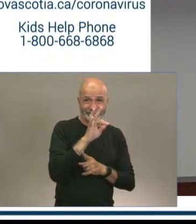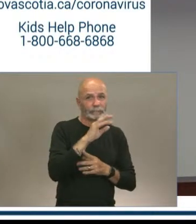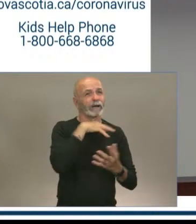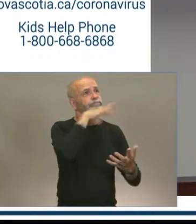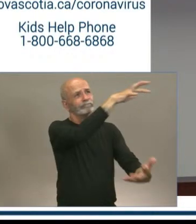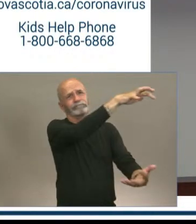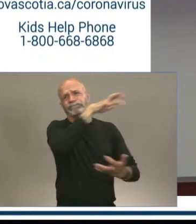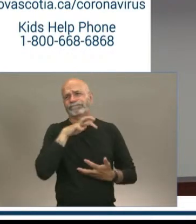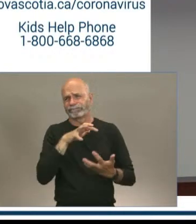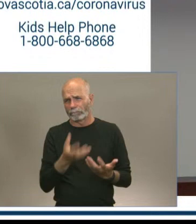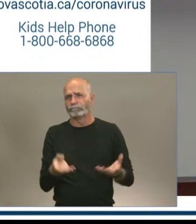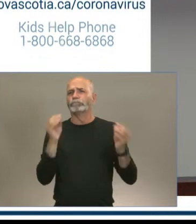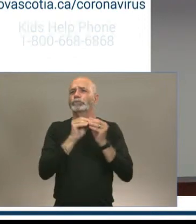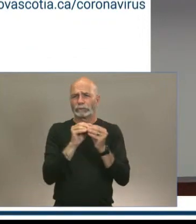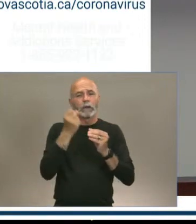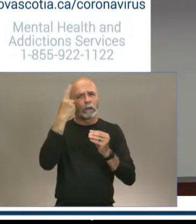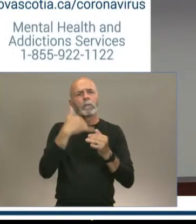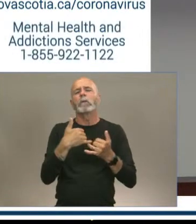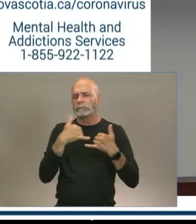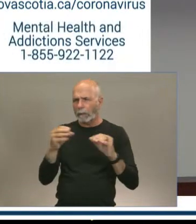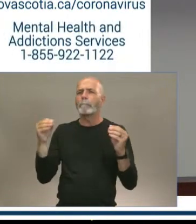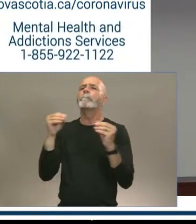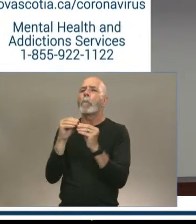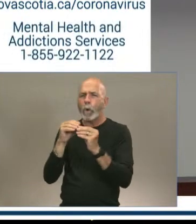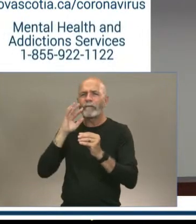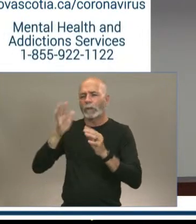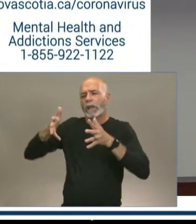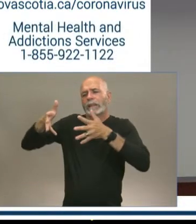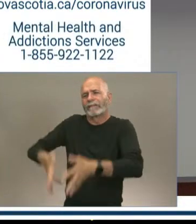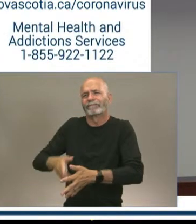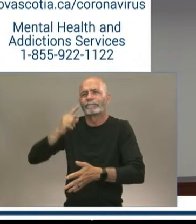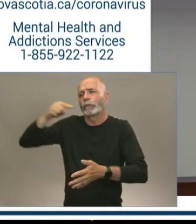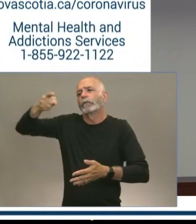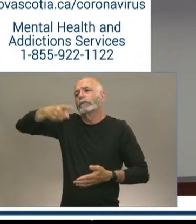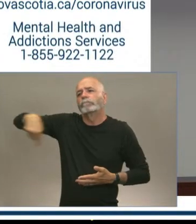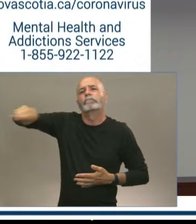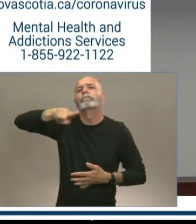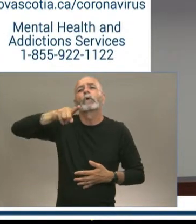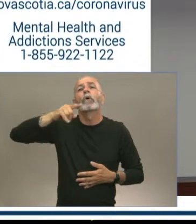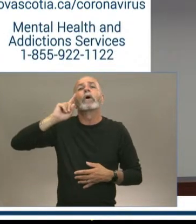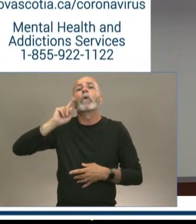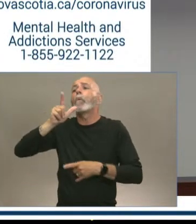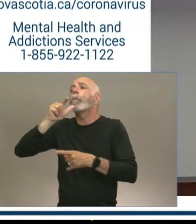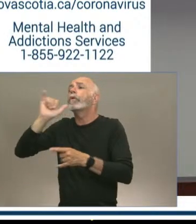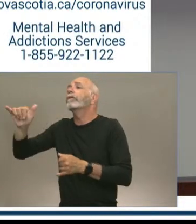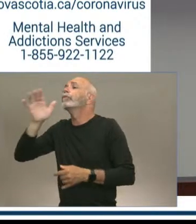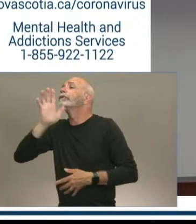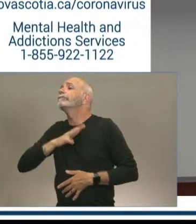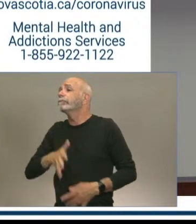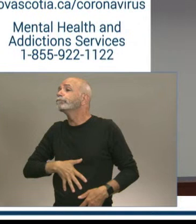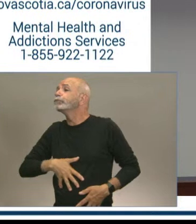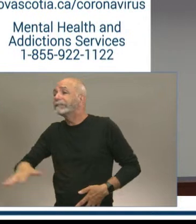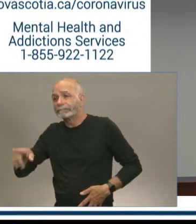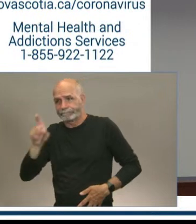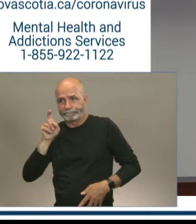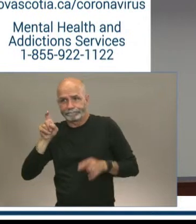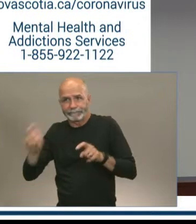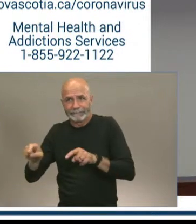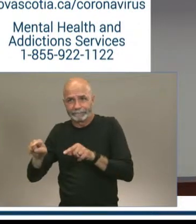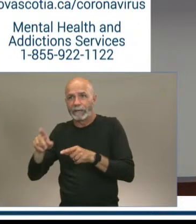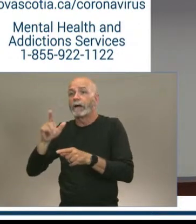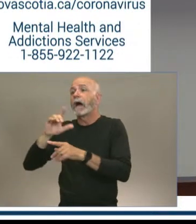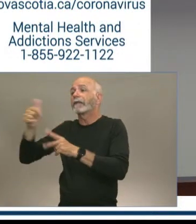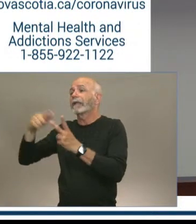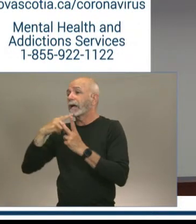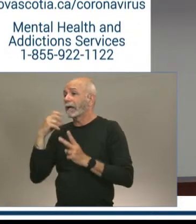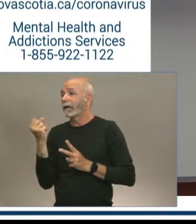lots of Pfizer around, and making sure that that is available for people. You're absolutely right. For the 12 to 18-year-olds can only have Pfizer at this